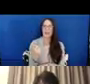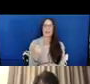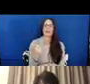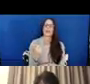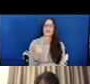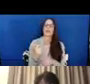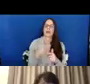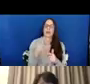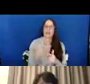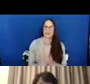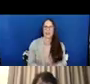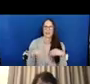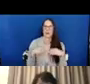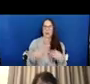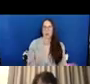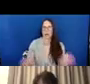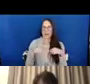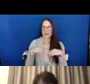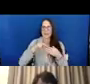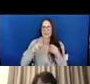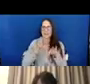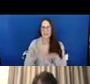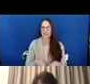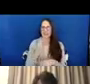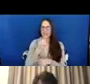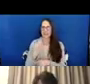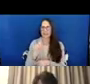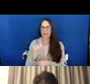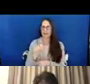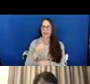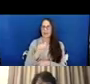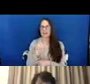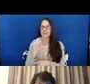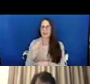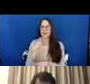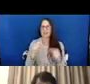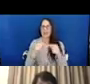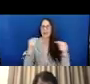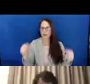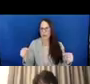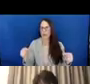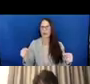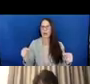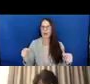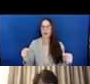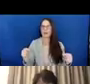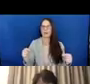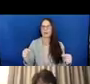definition of disability as a status in contra distinction to participation in the labor market.